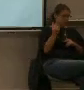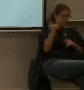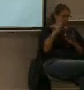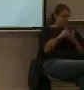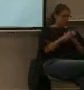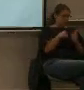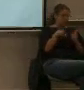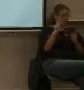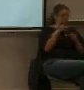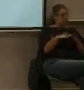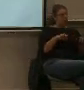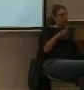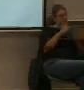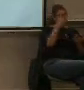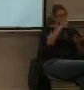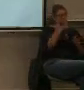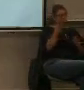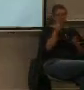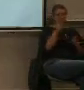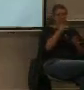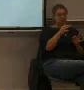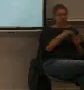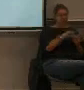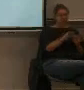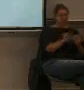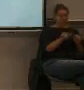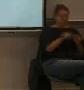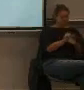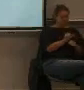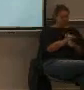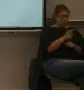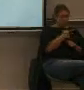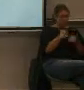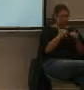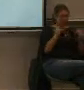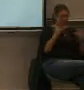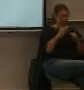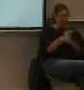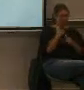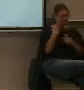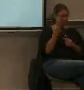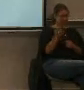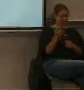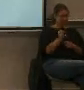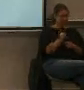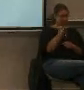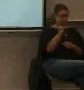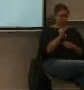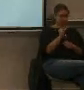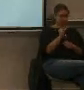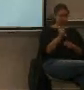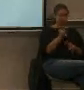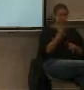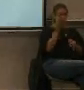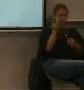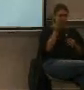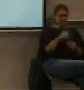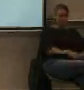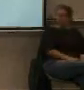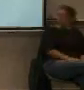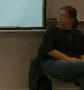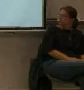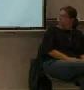chapter. So I think it's important. It's simple algebra. You've had this level of math since high school, so it's not undoable for